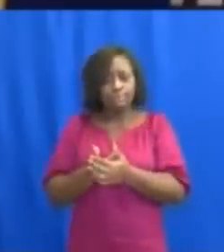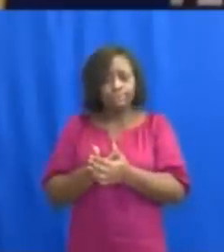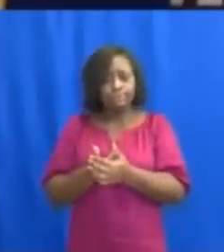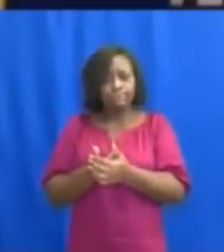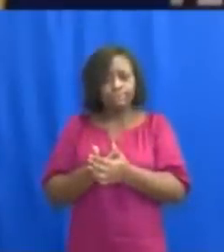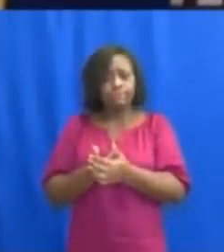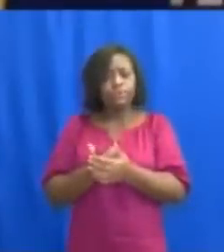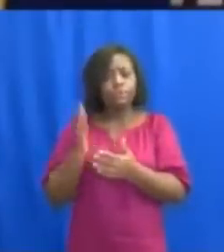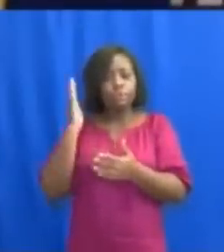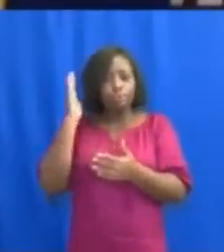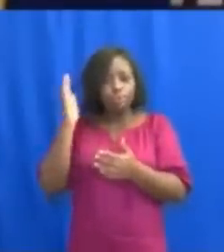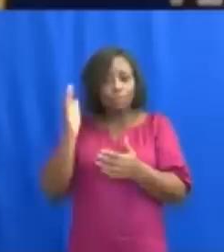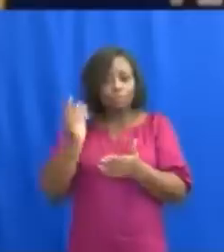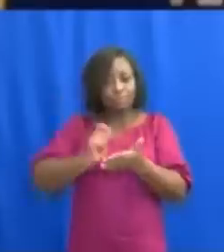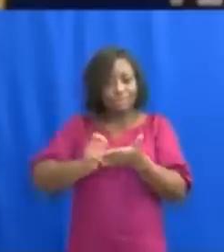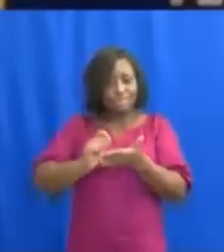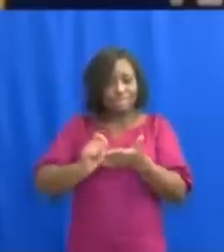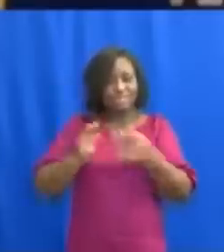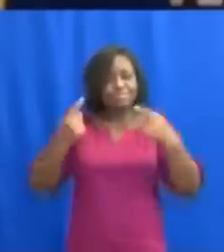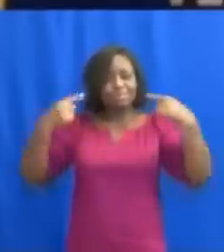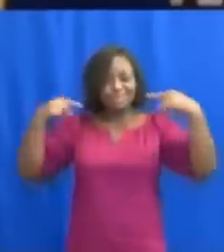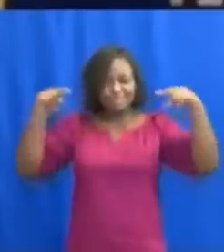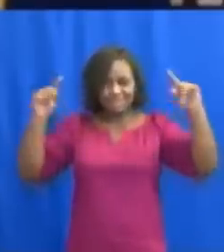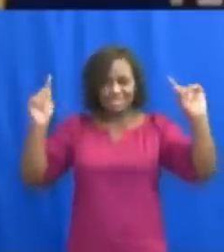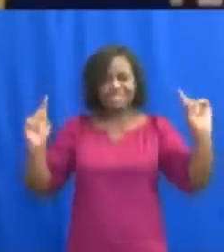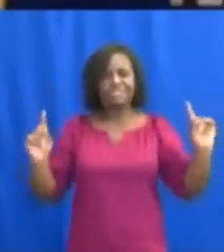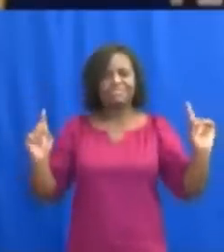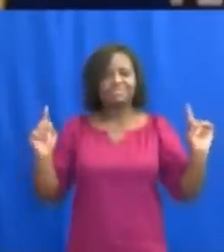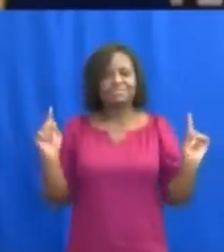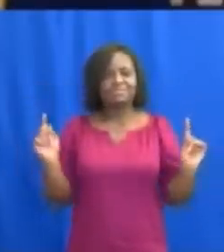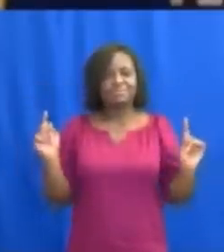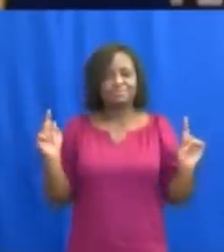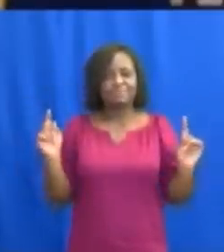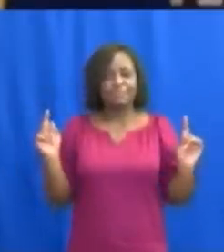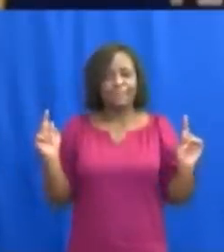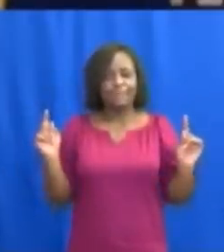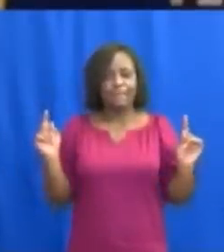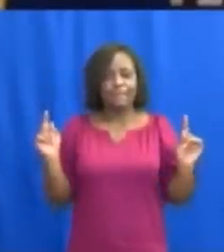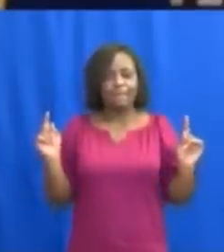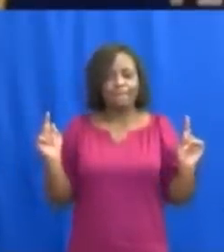wɔn atwa nsɔhwɛ no fɛfɛɛfɛ